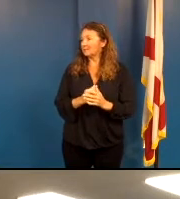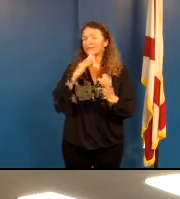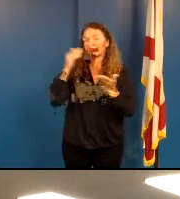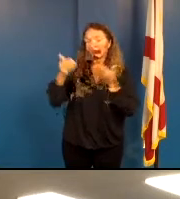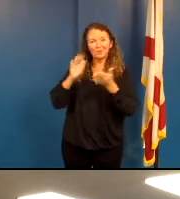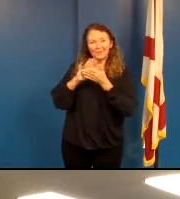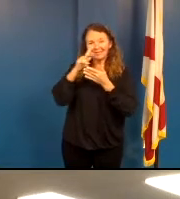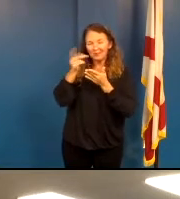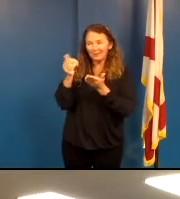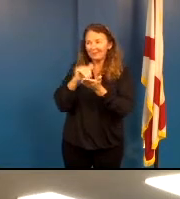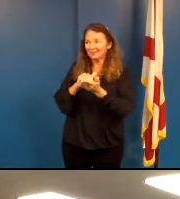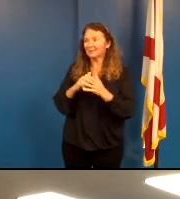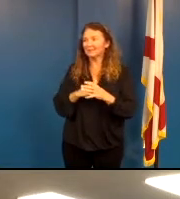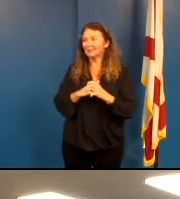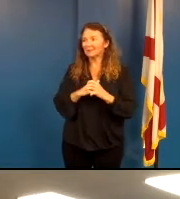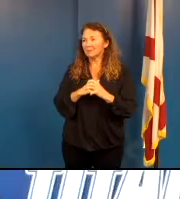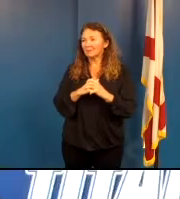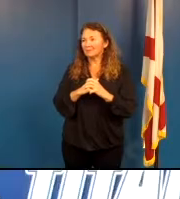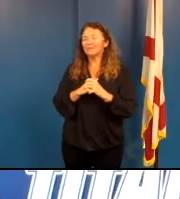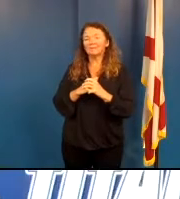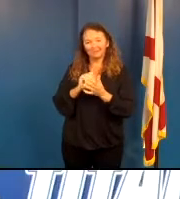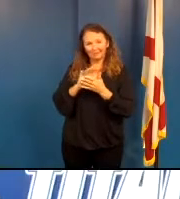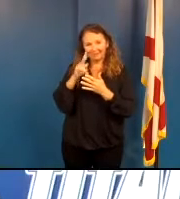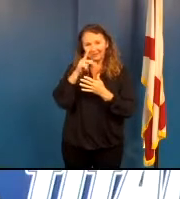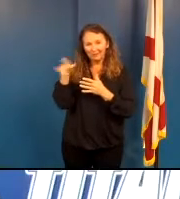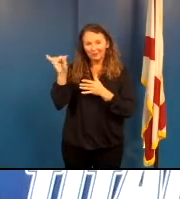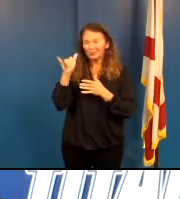Welcome. Nice to see you. Well, it's nice to see you.